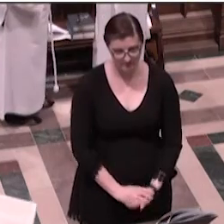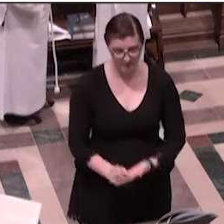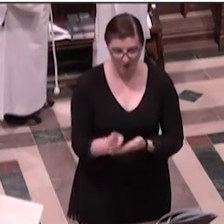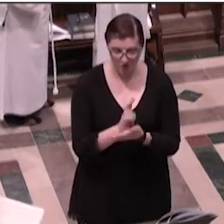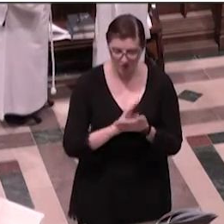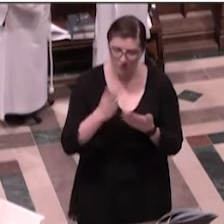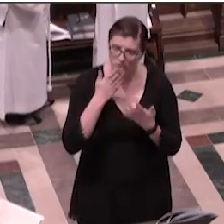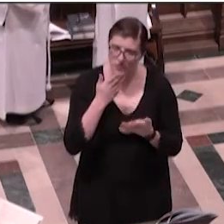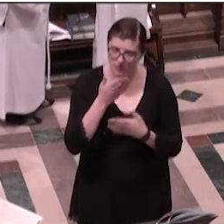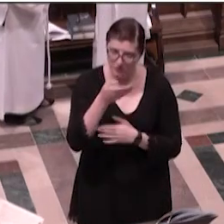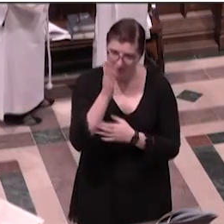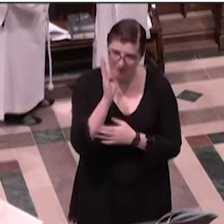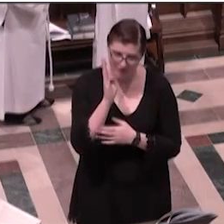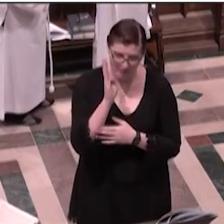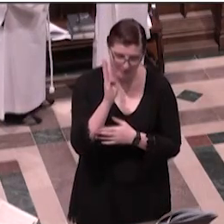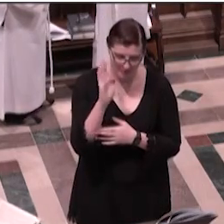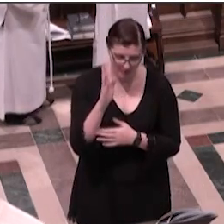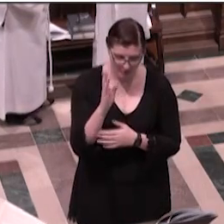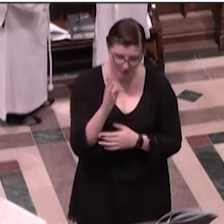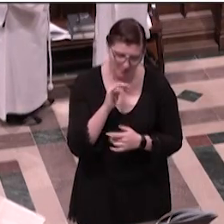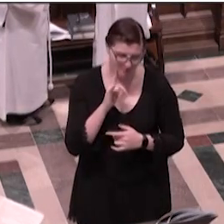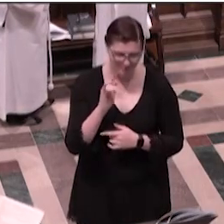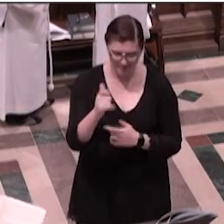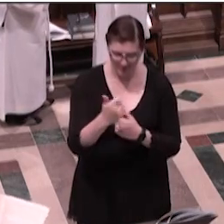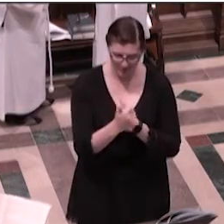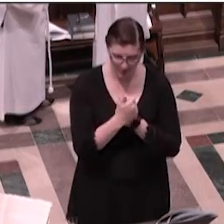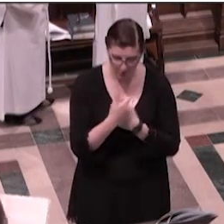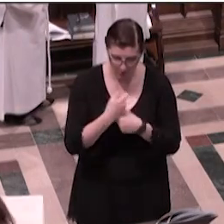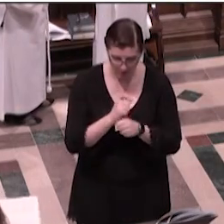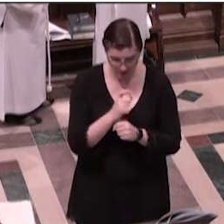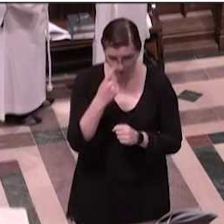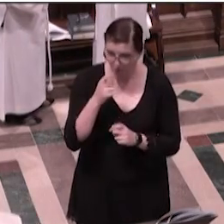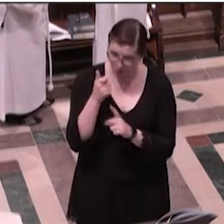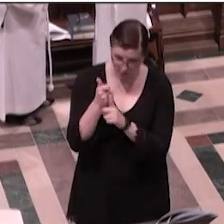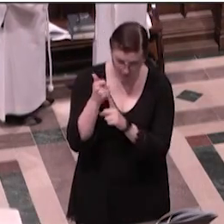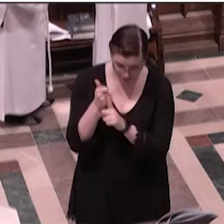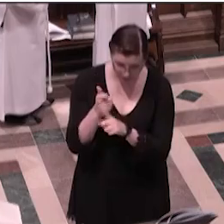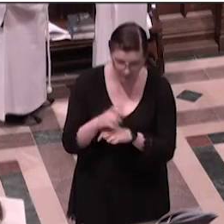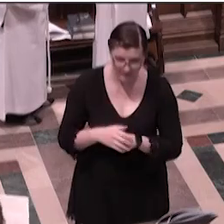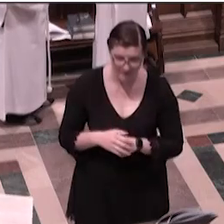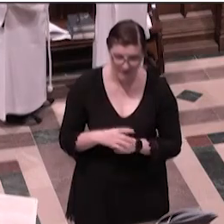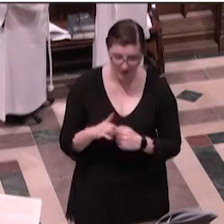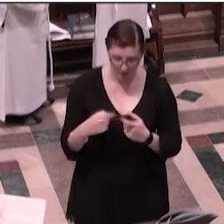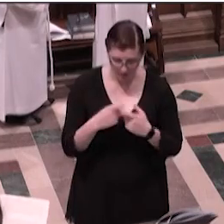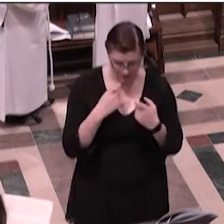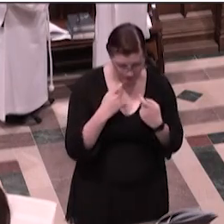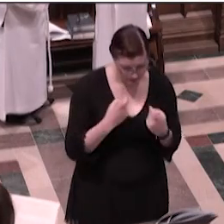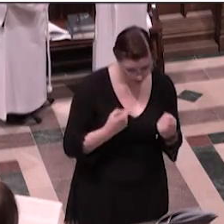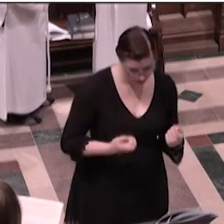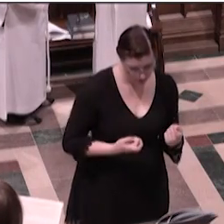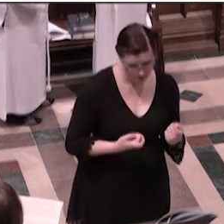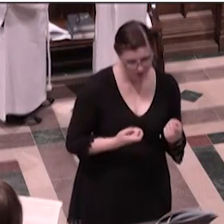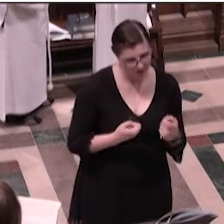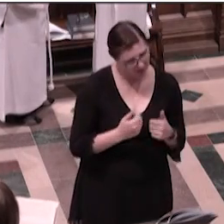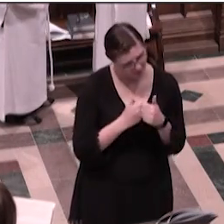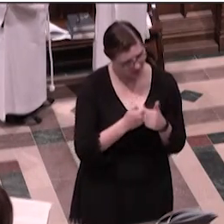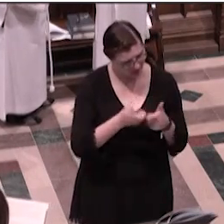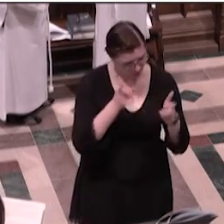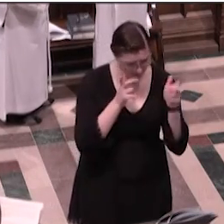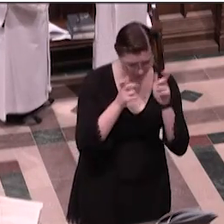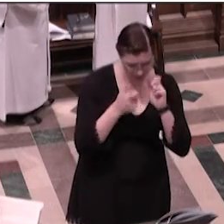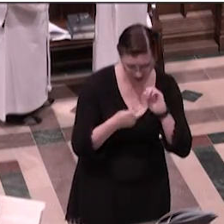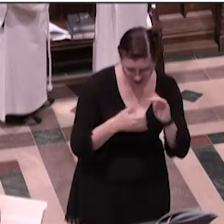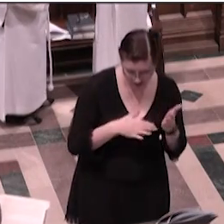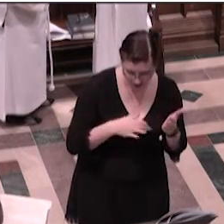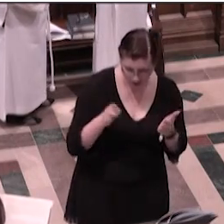Holy and gracious Father, in your infinite love, you made us for yourself. And when we had fallen into sin and become subject to evil and death,